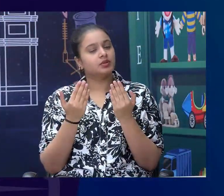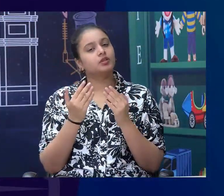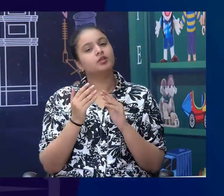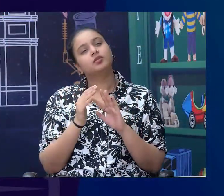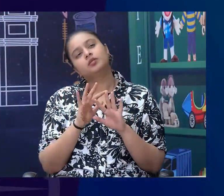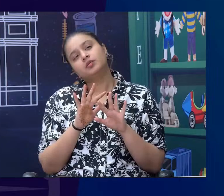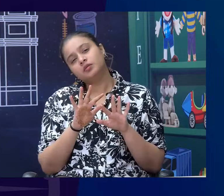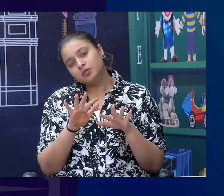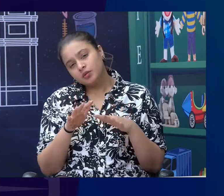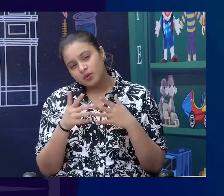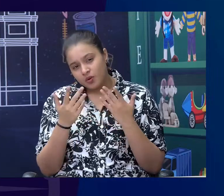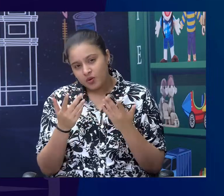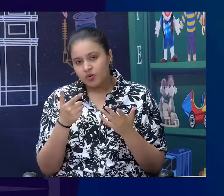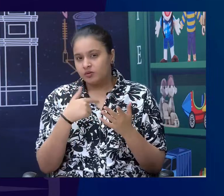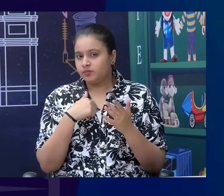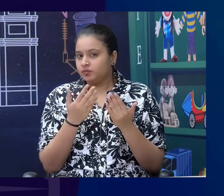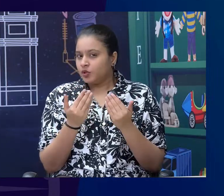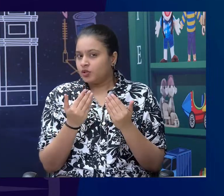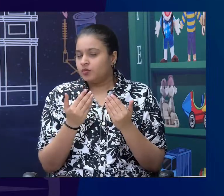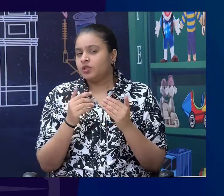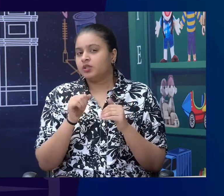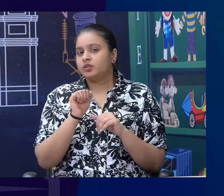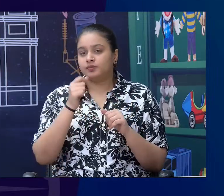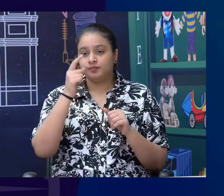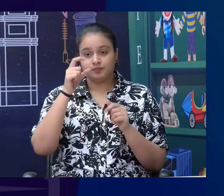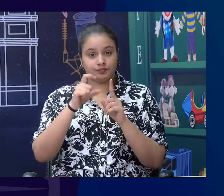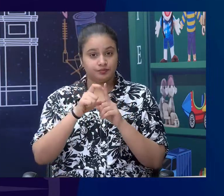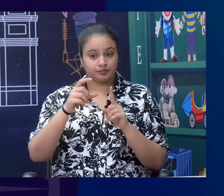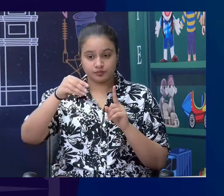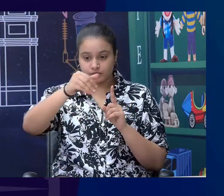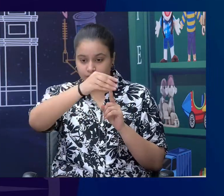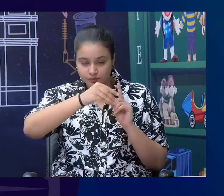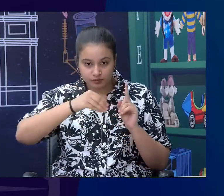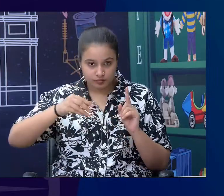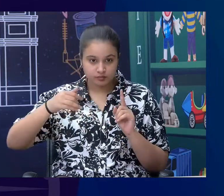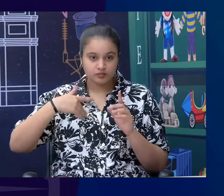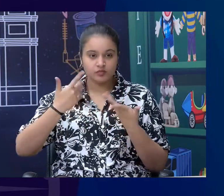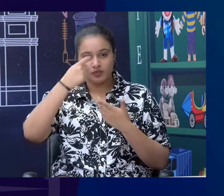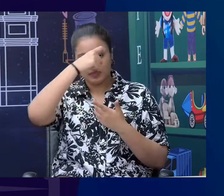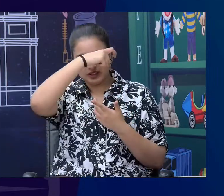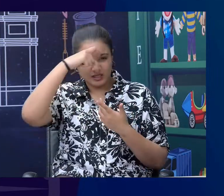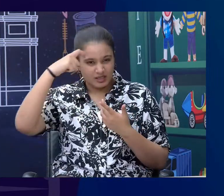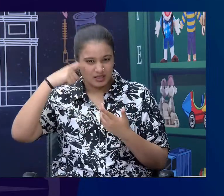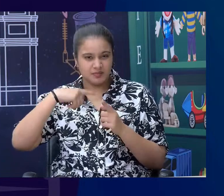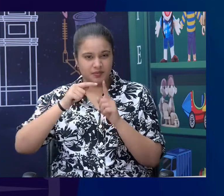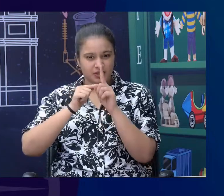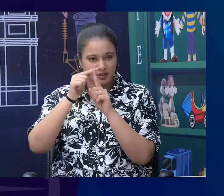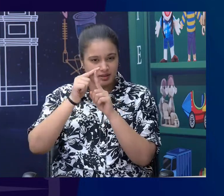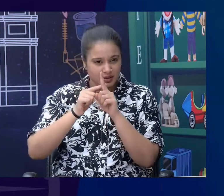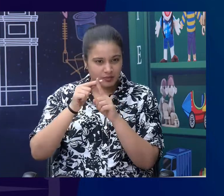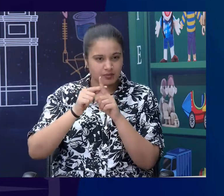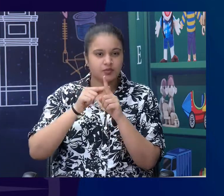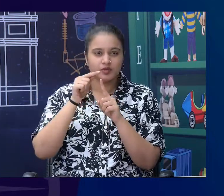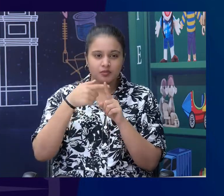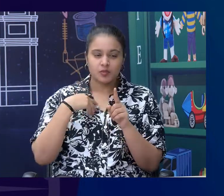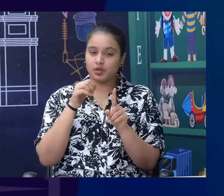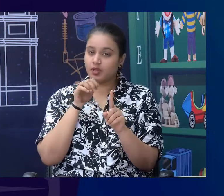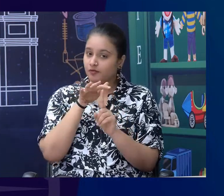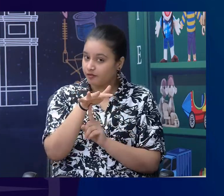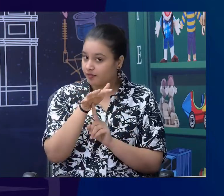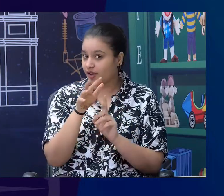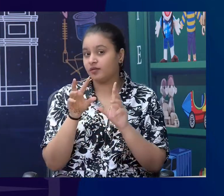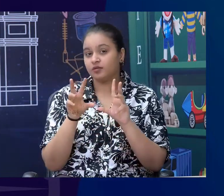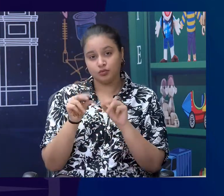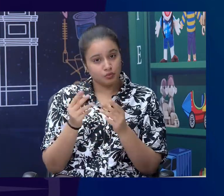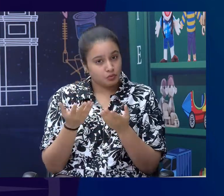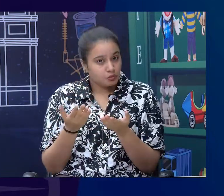could possibly be that the way desert, the sands and hot temperatures affect other animals, it doesn't affect